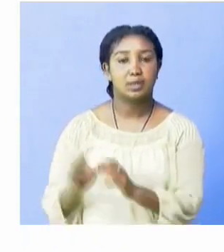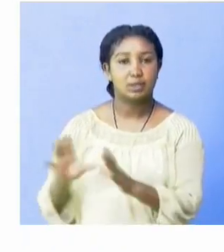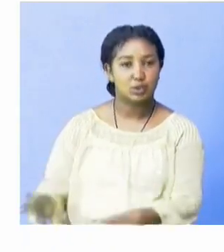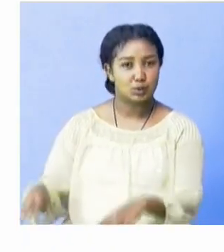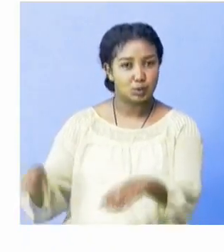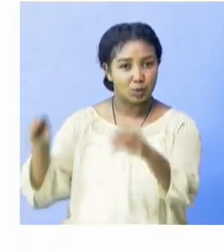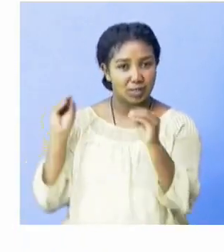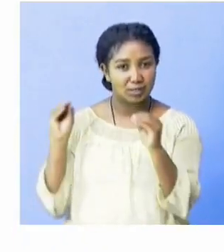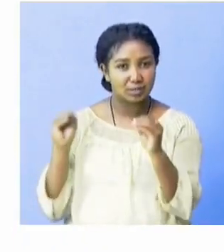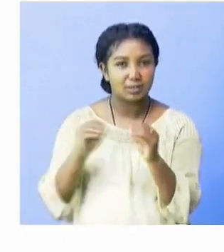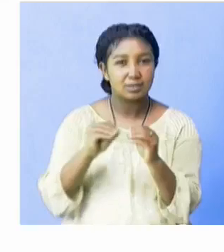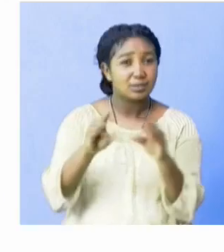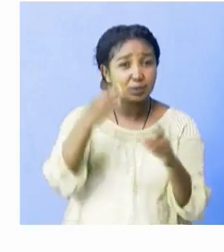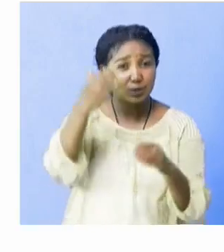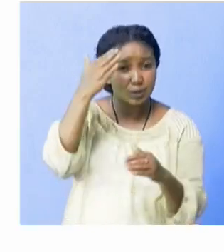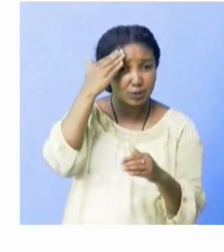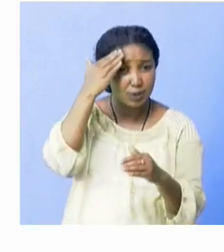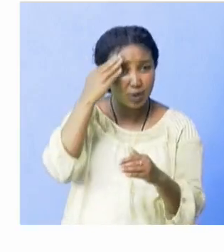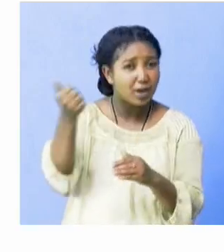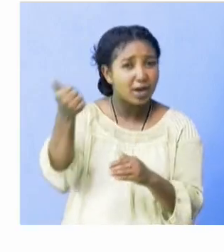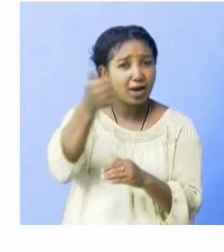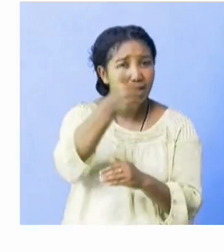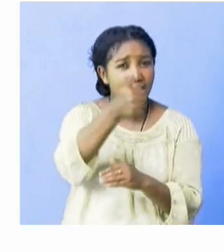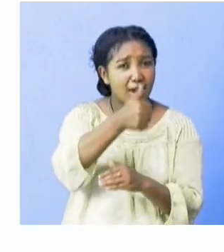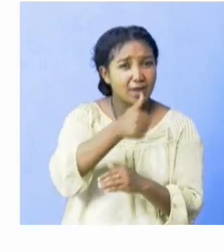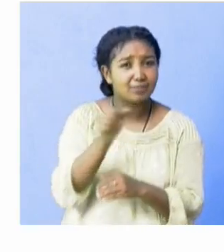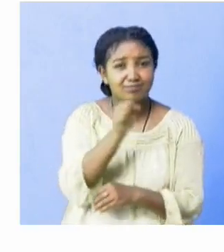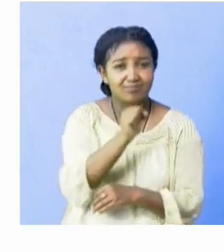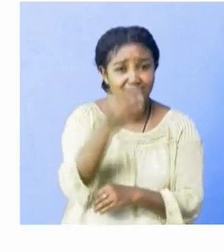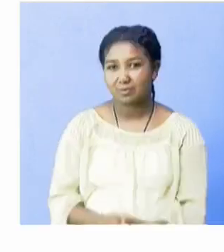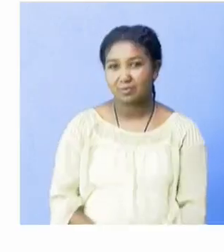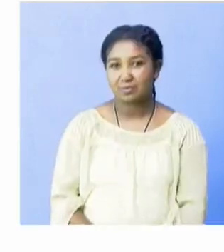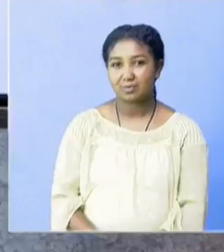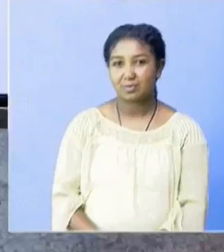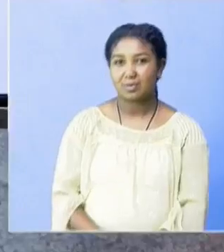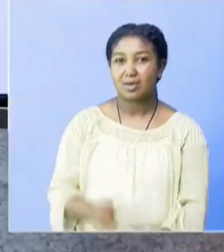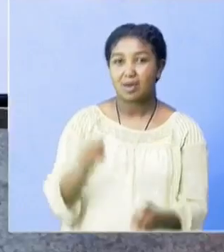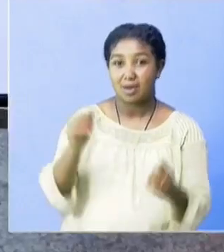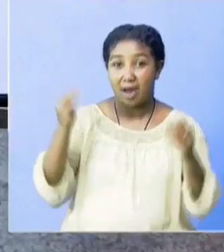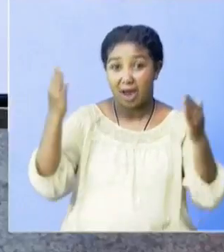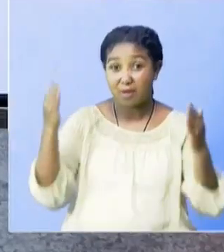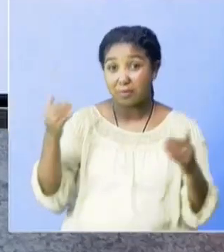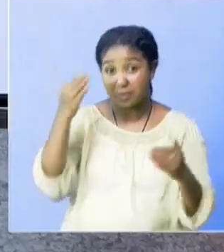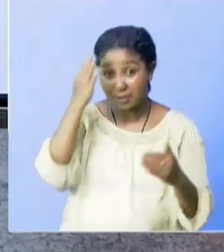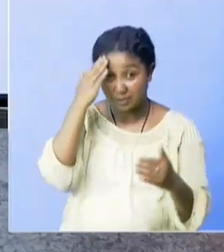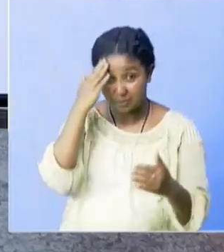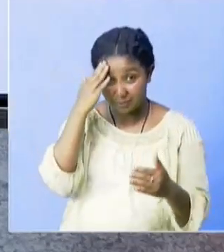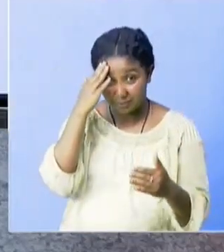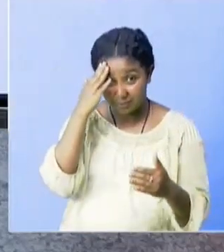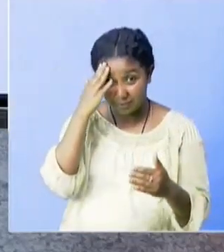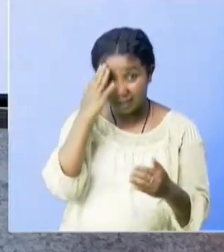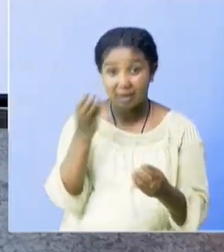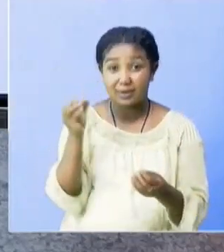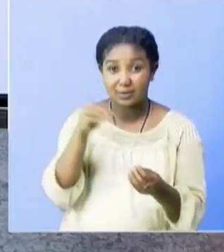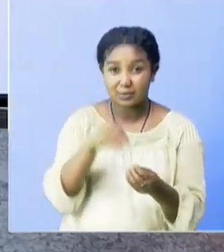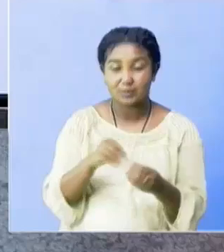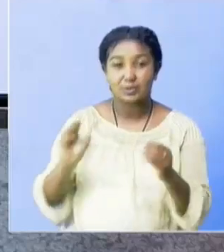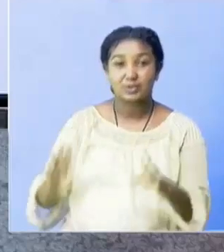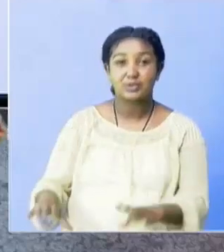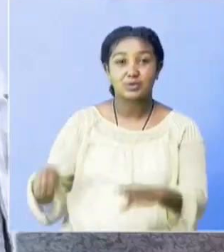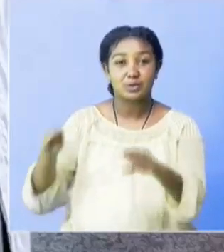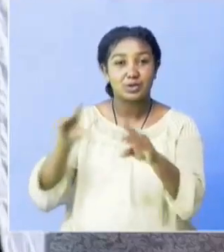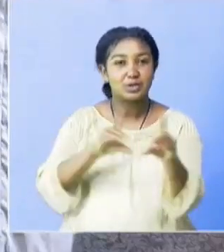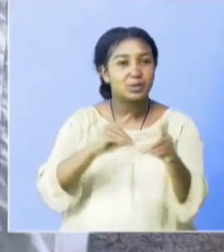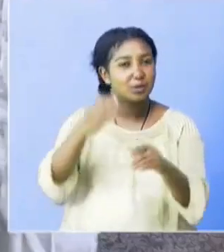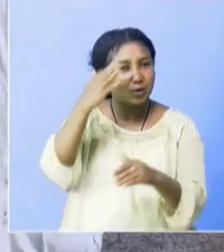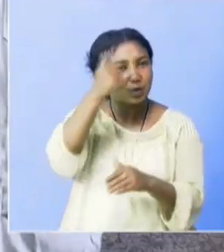Students, do you know any singer in Ethiopia? I hope you know that. And also, students, did